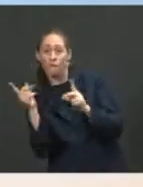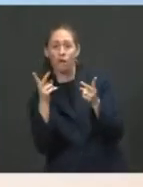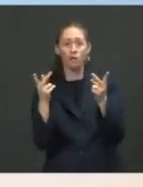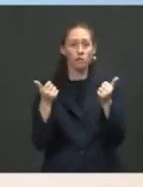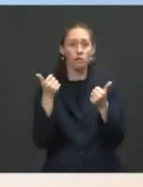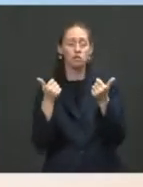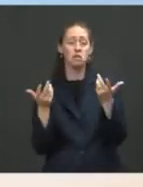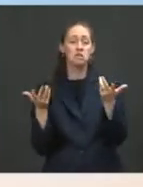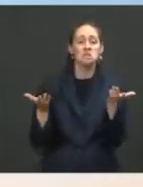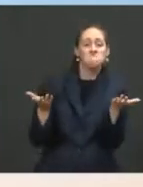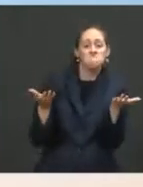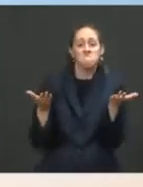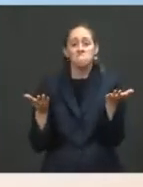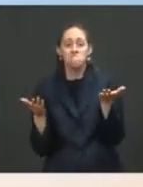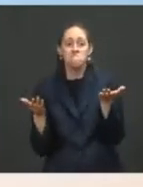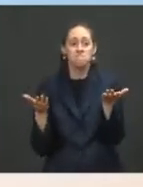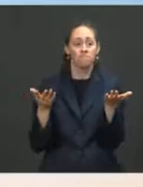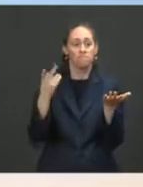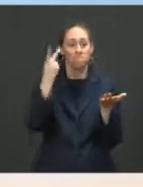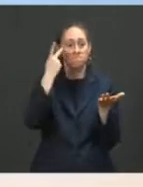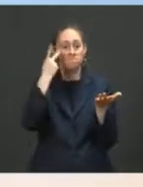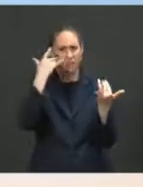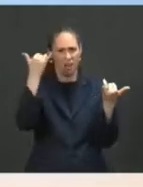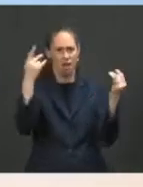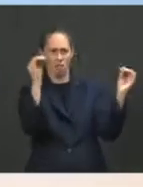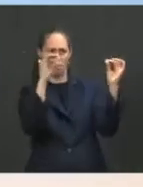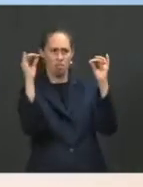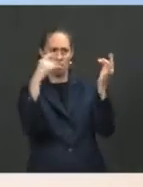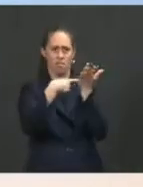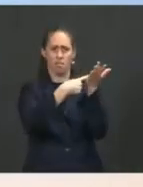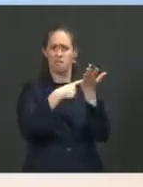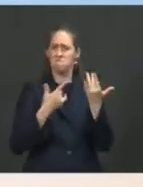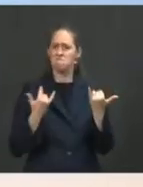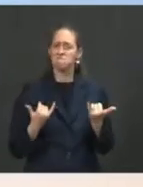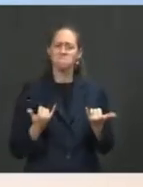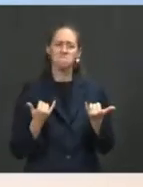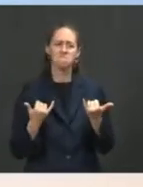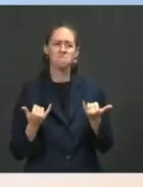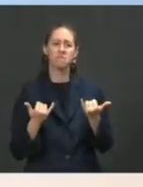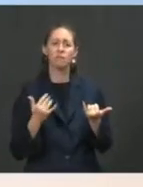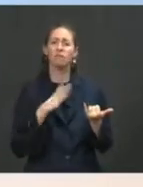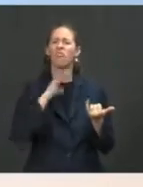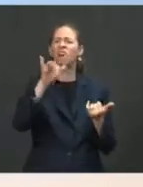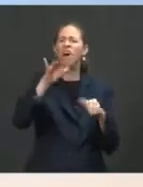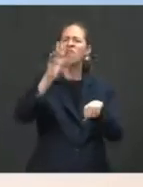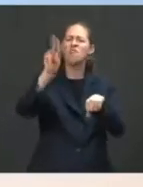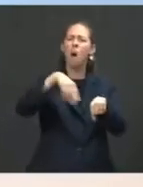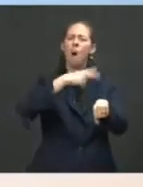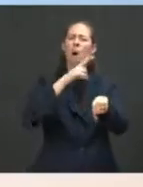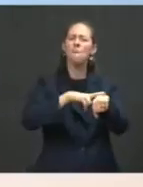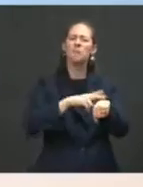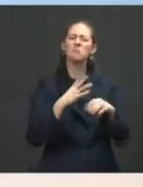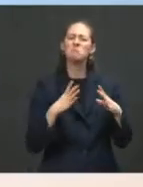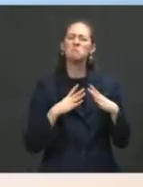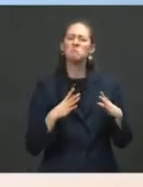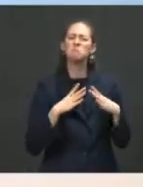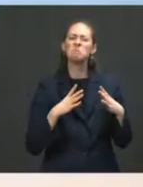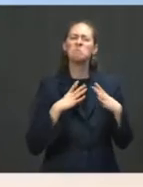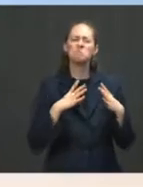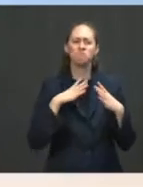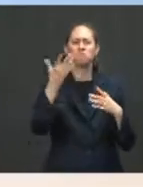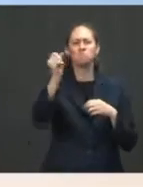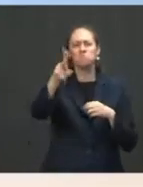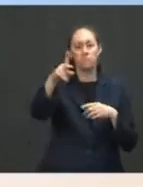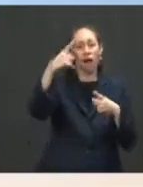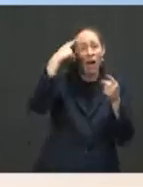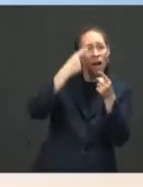debating. That's what they're discussing. And it's not one that should be unexpected, given there are disagreements about a range of issues, even within the